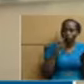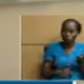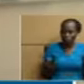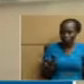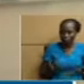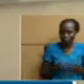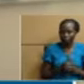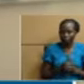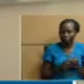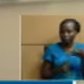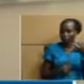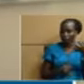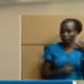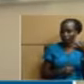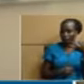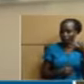at three